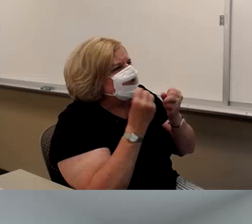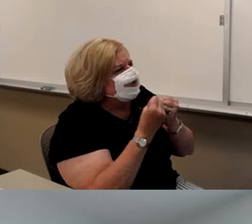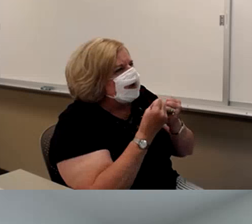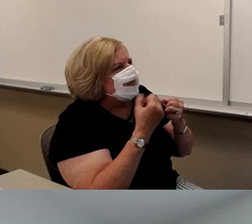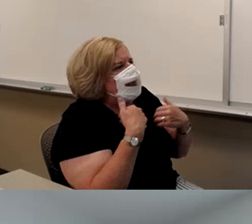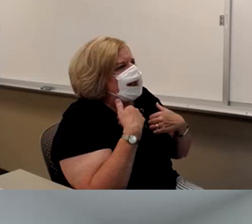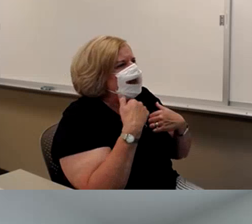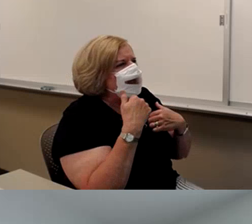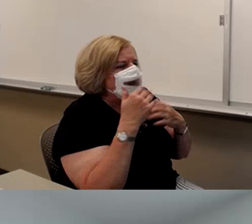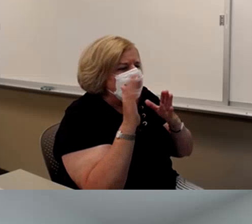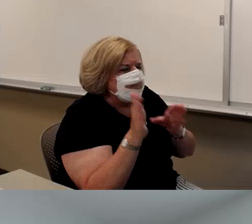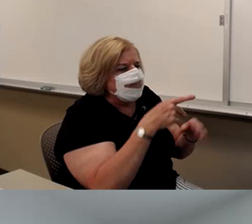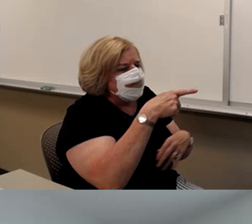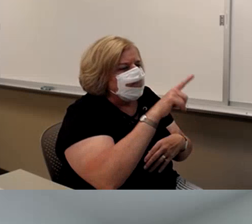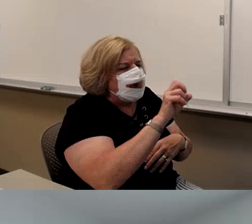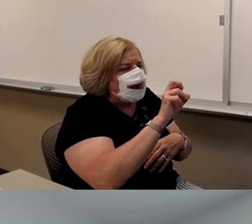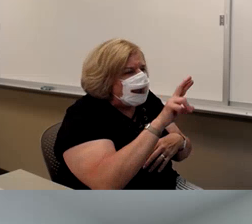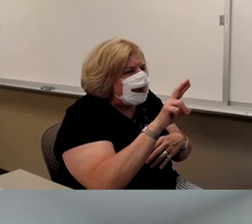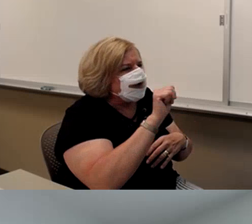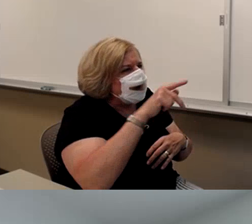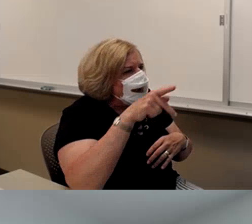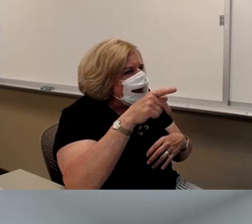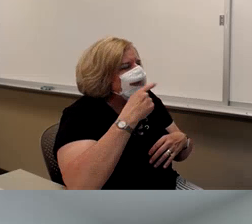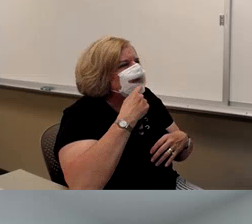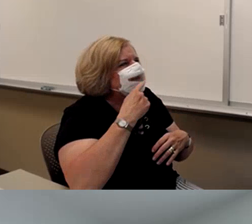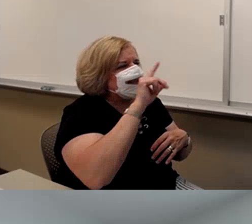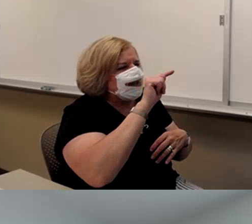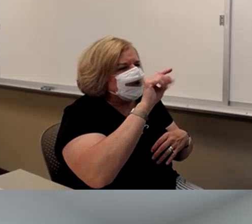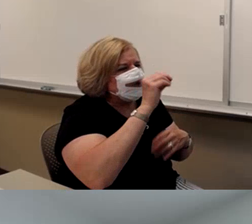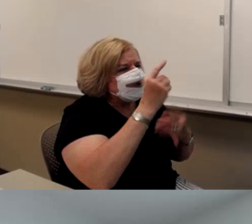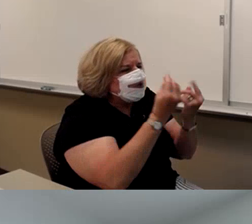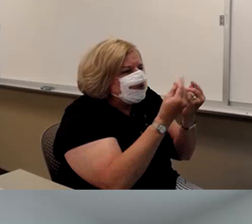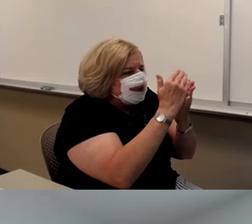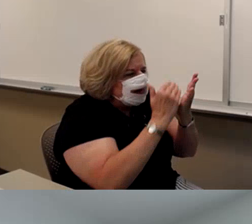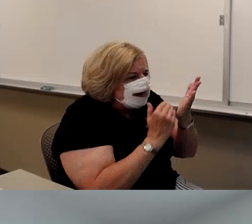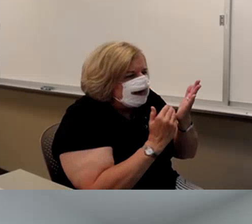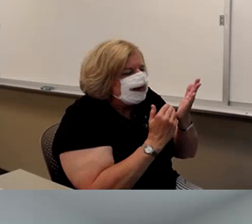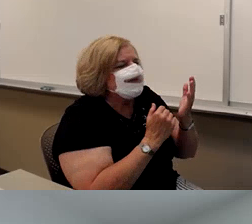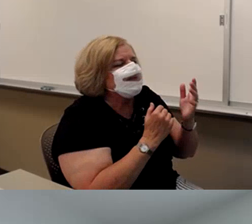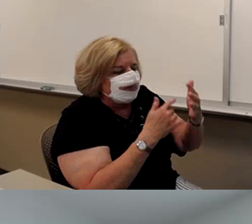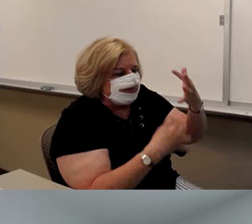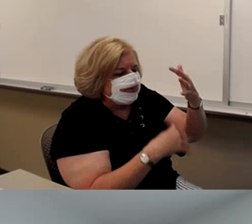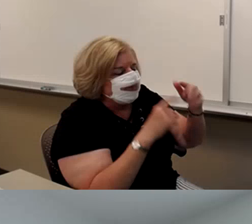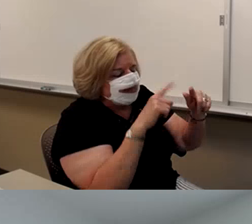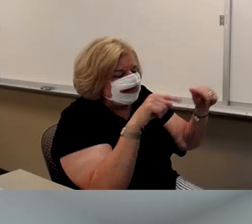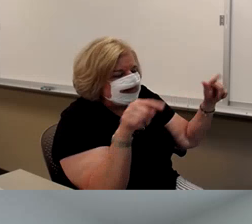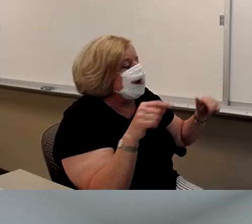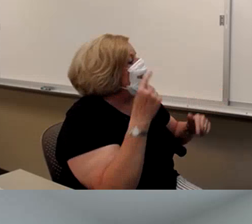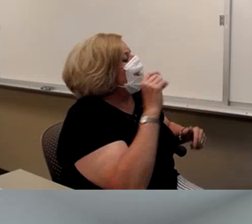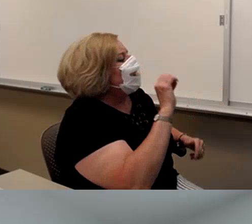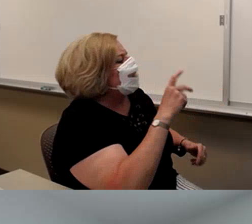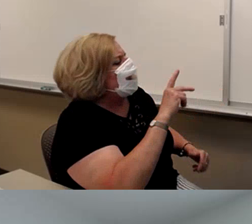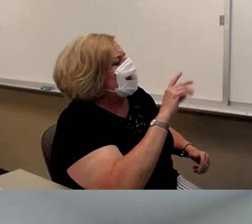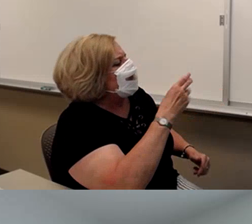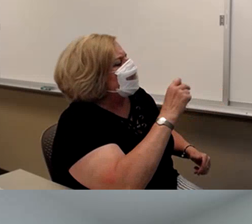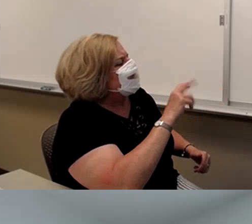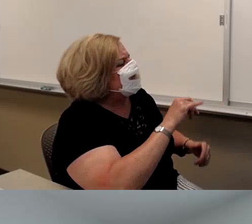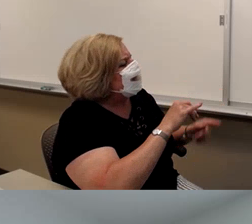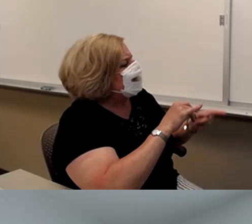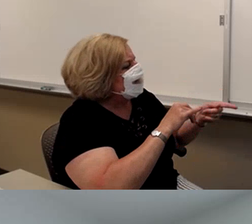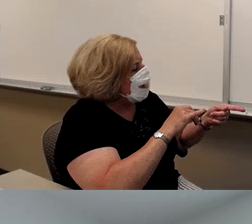had here's a to-do list, here's what needs to be done, et cetera. So, okay, Chris, I think you're in now. Oh, no, that was somebody